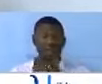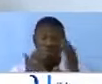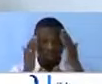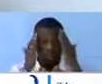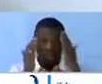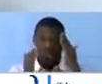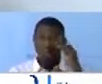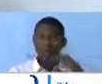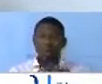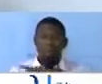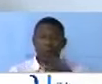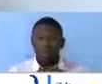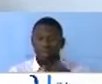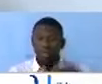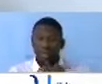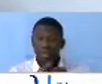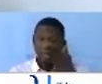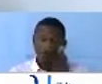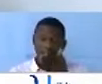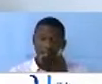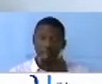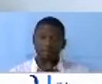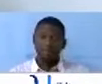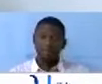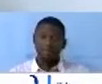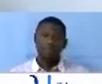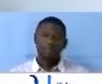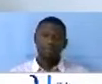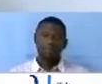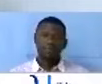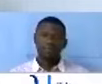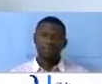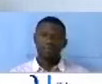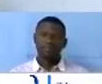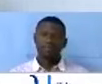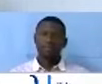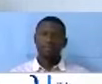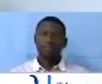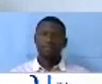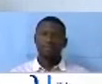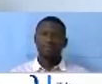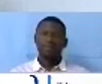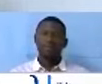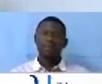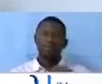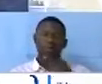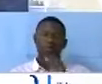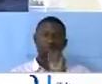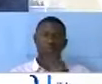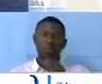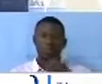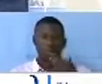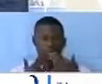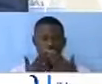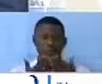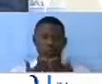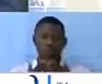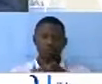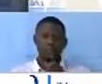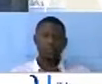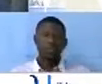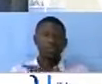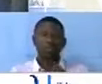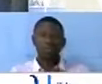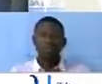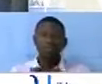binyo Bamba Dinka NIA. Not to me anyway. It's not shocking. For your information, Siman. For your information, it's the